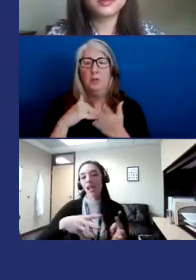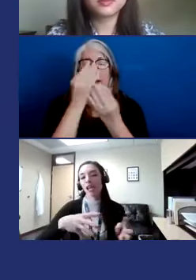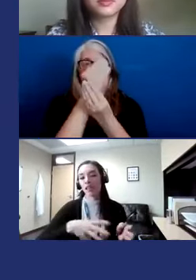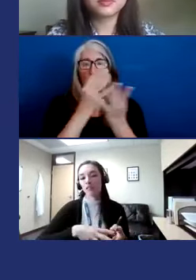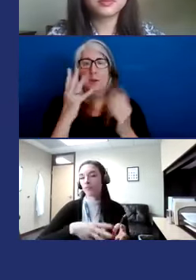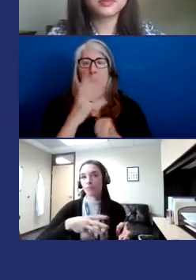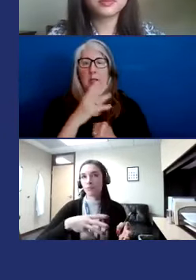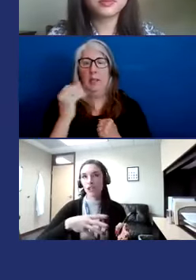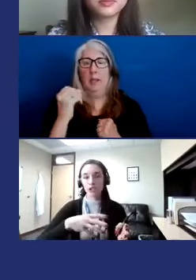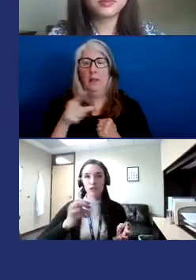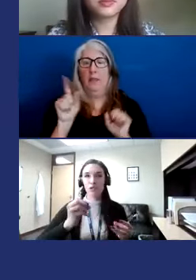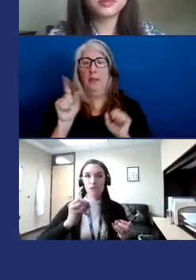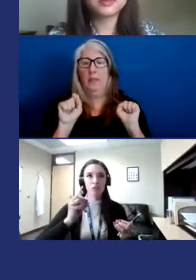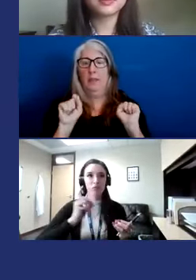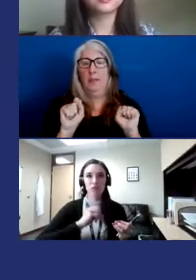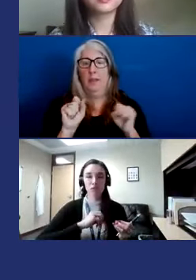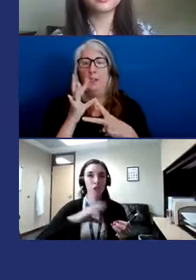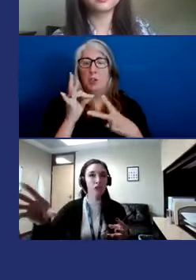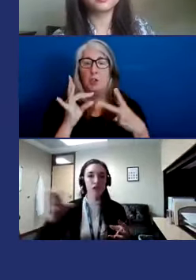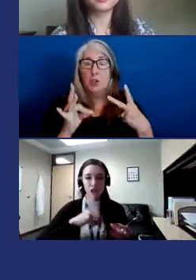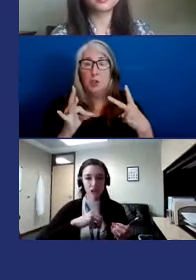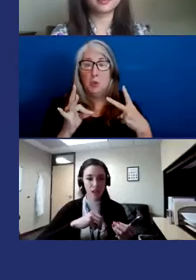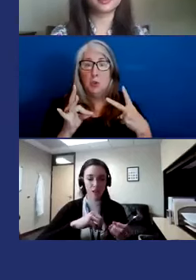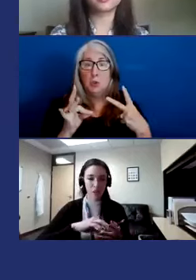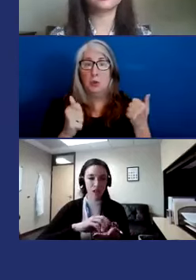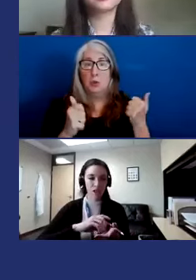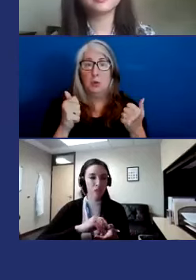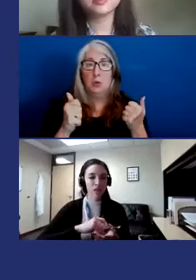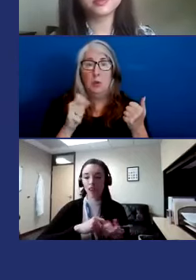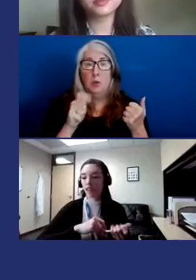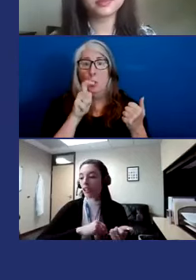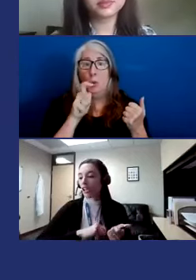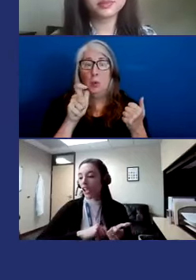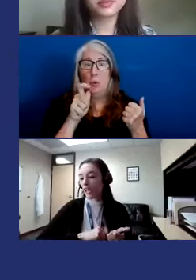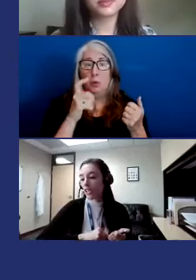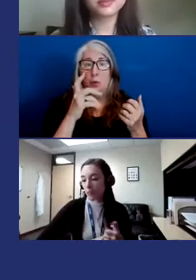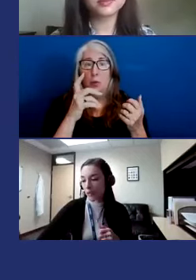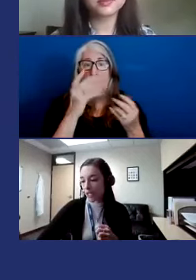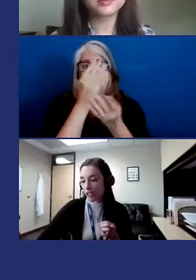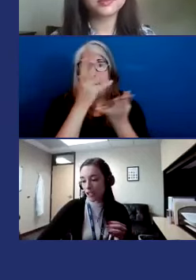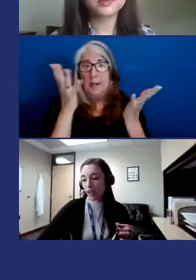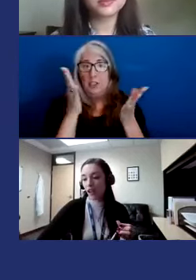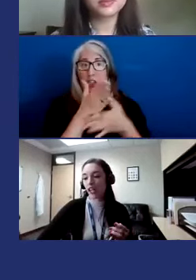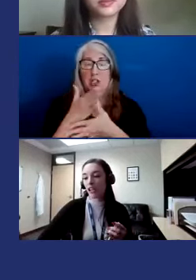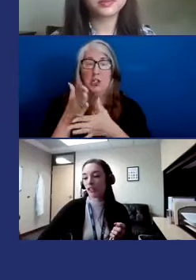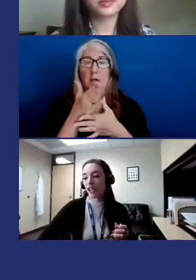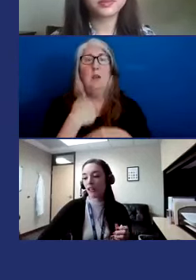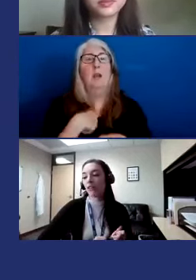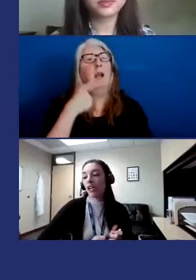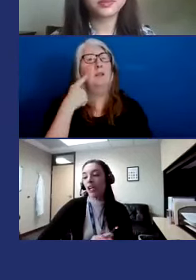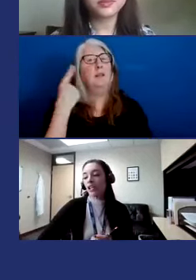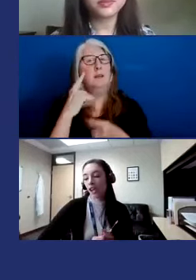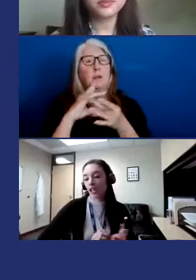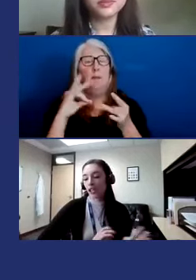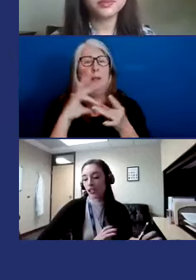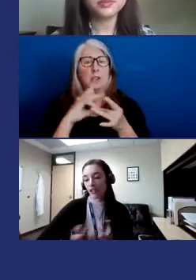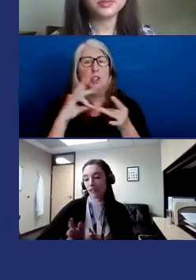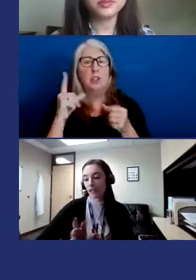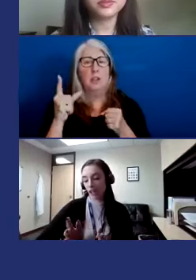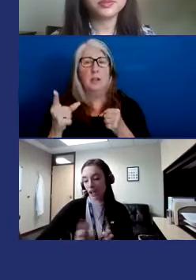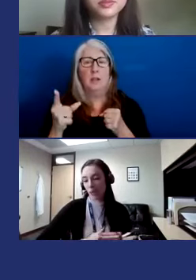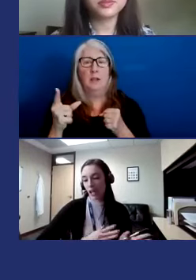and they can choose who to share that information with. I think somebody mentioned that Colorado is kind of starting